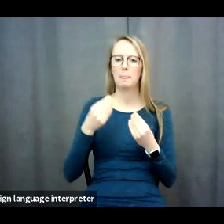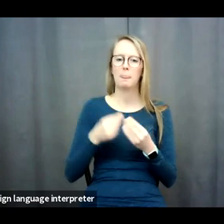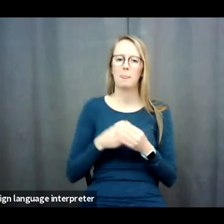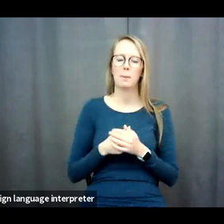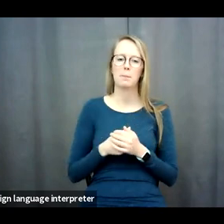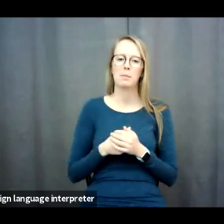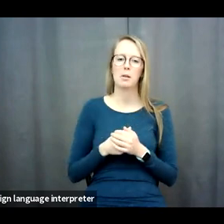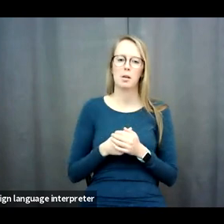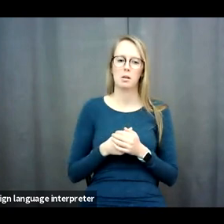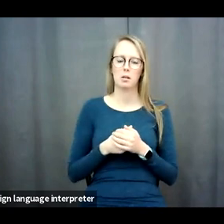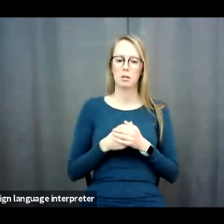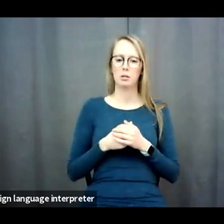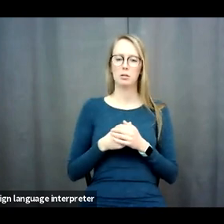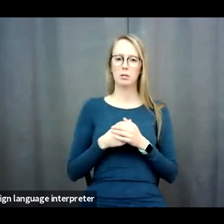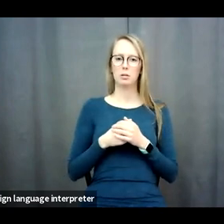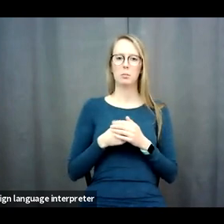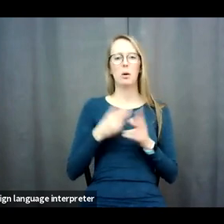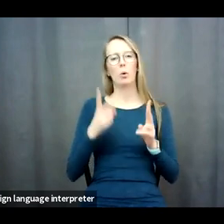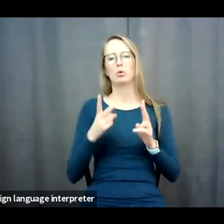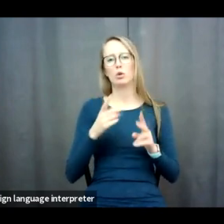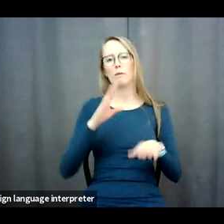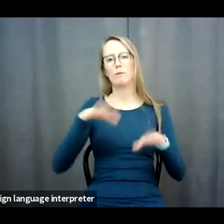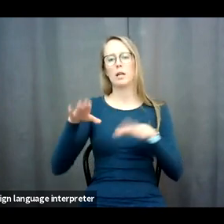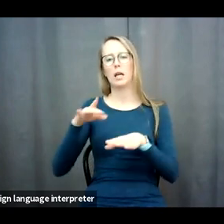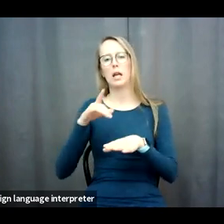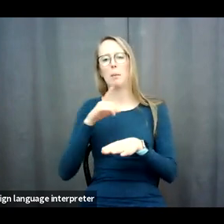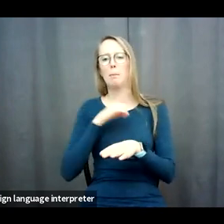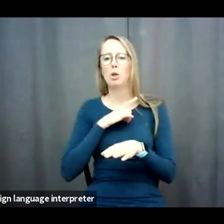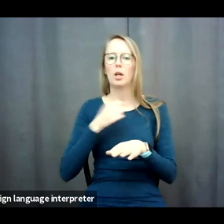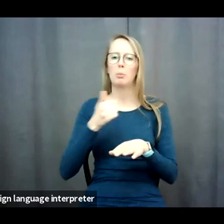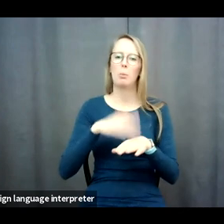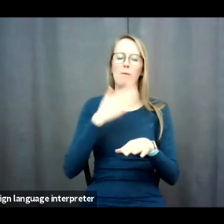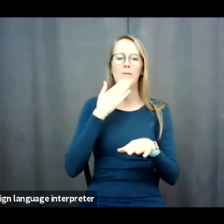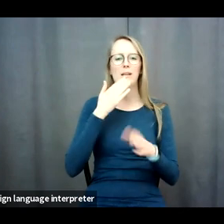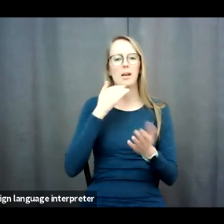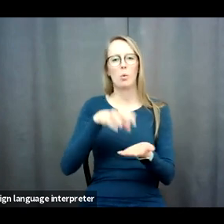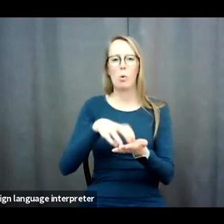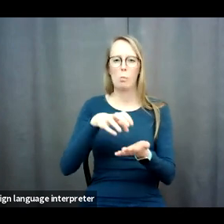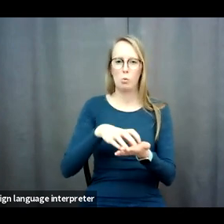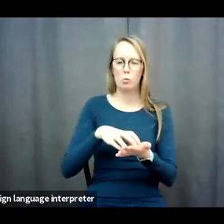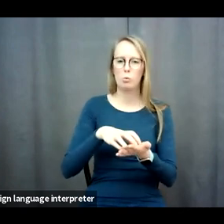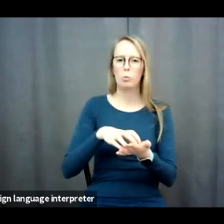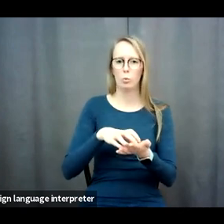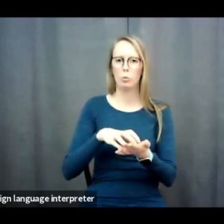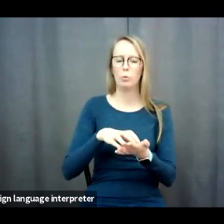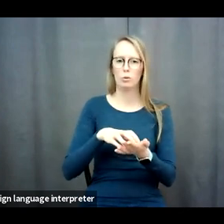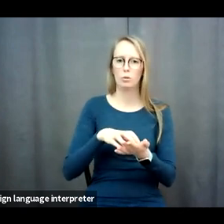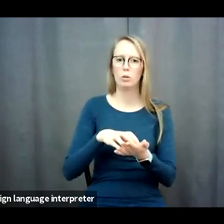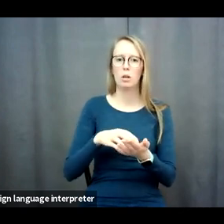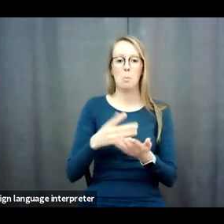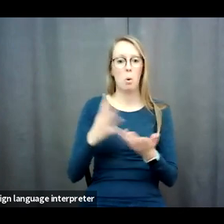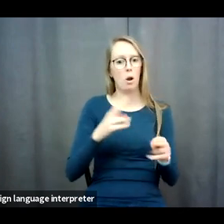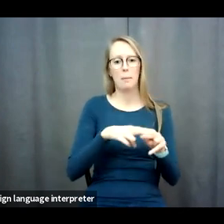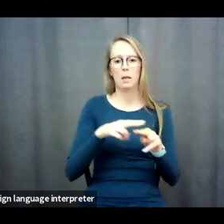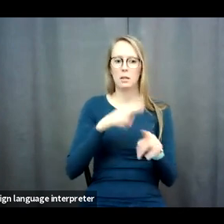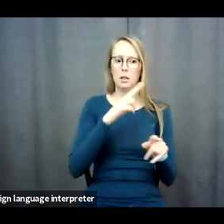But I also think that varies a lot from municipality to municipality. I think that there are a lot of places in Norway where